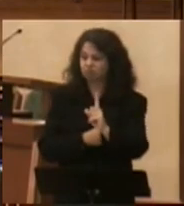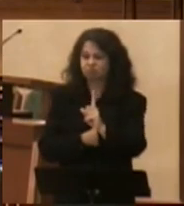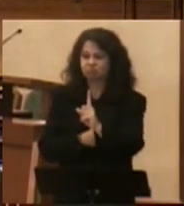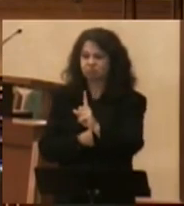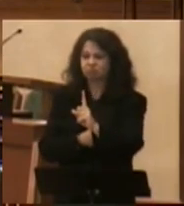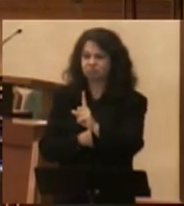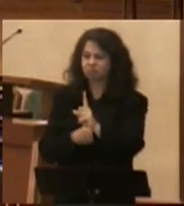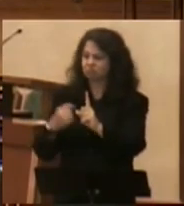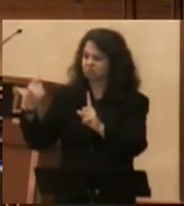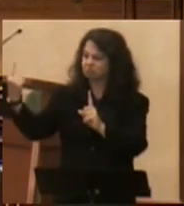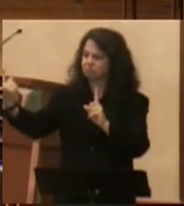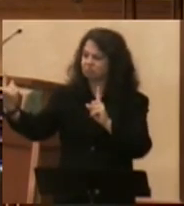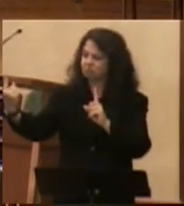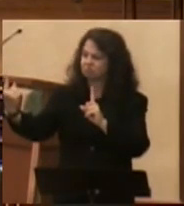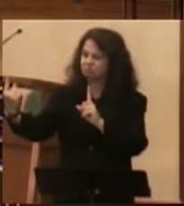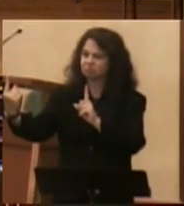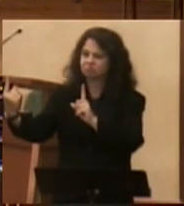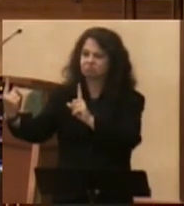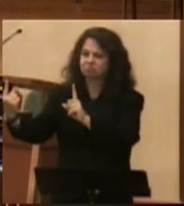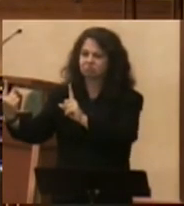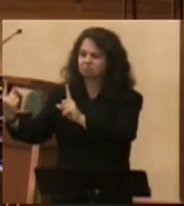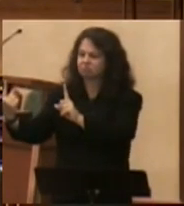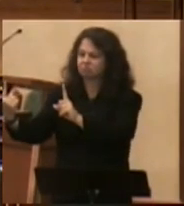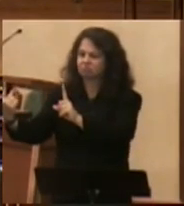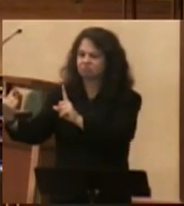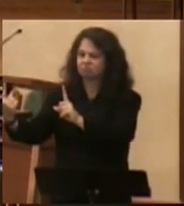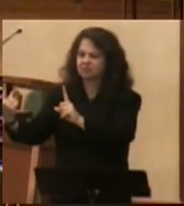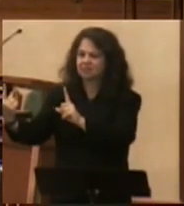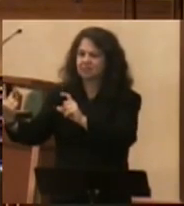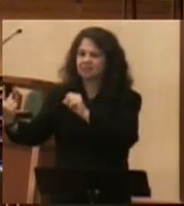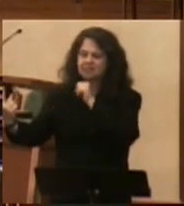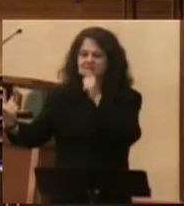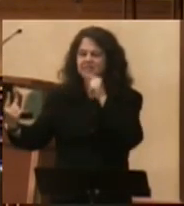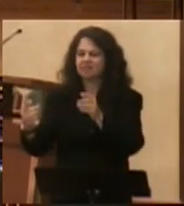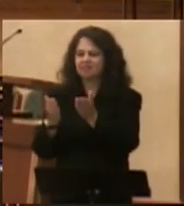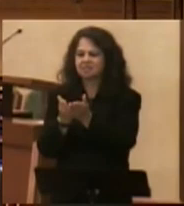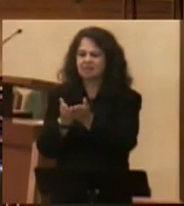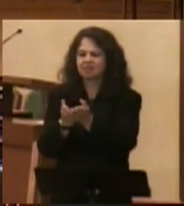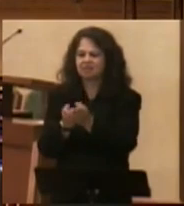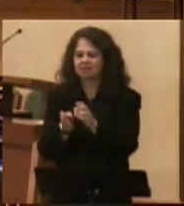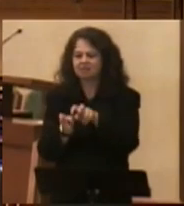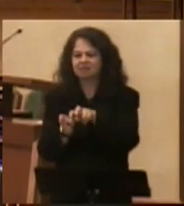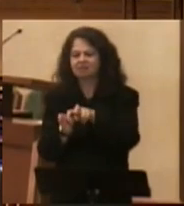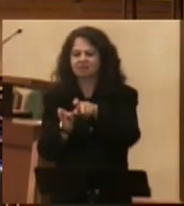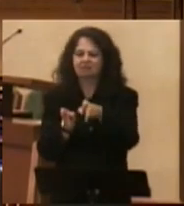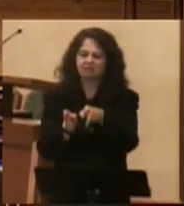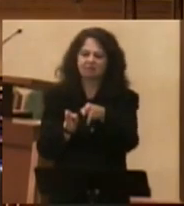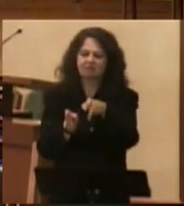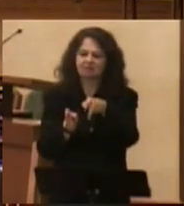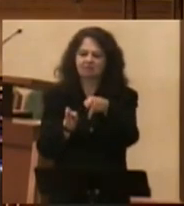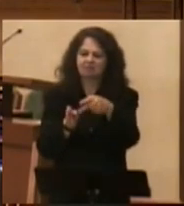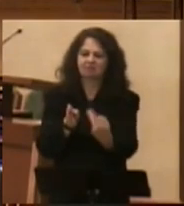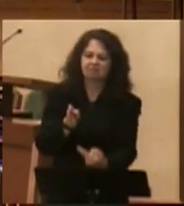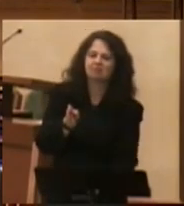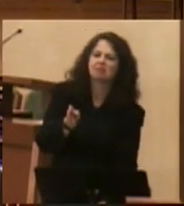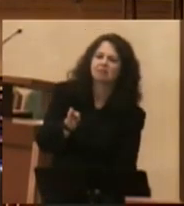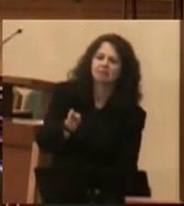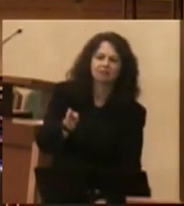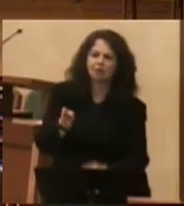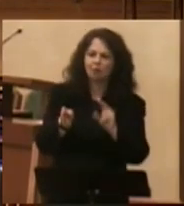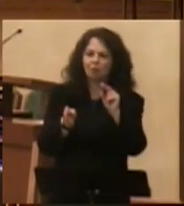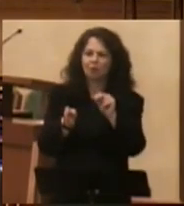toward Jesus on the water. It doesn't say that he threw his leg over the side of the boat and immediately sunk like a